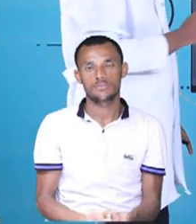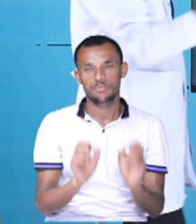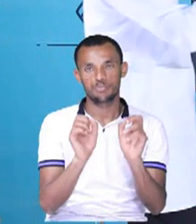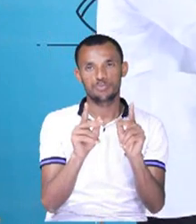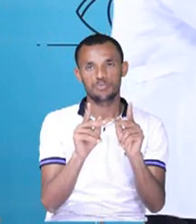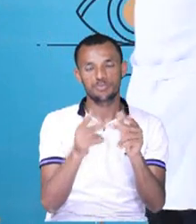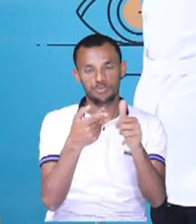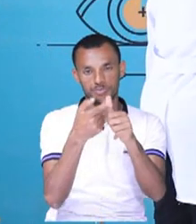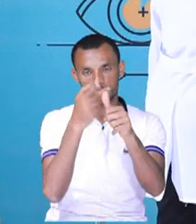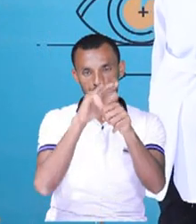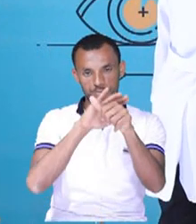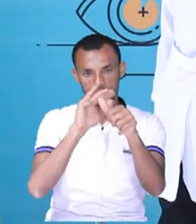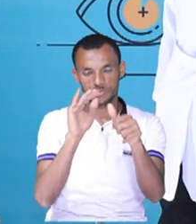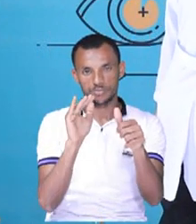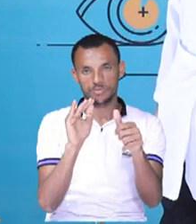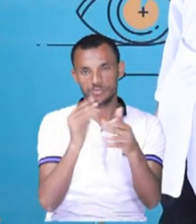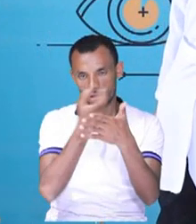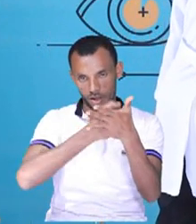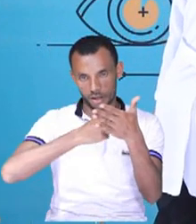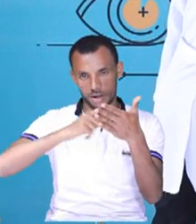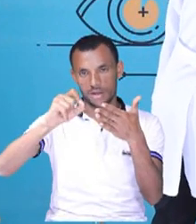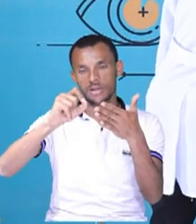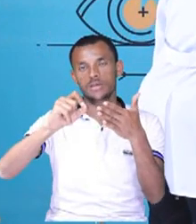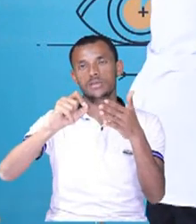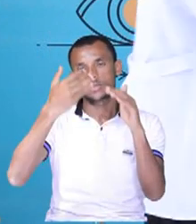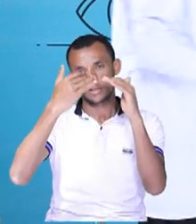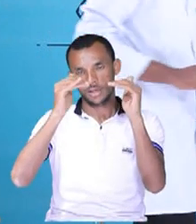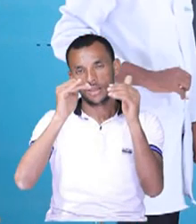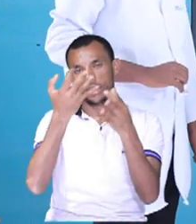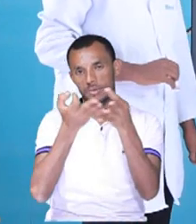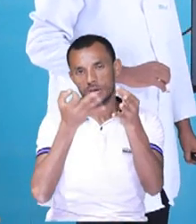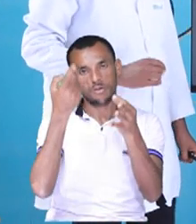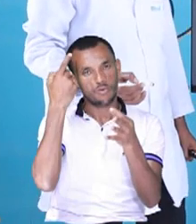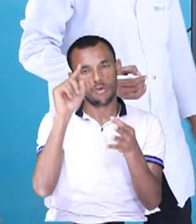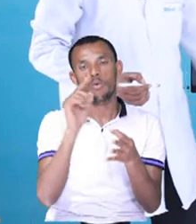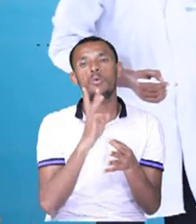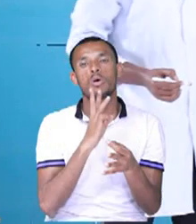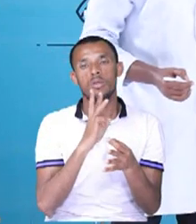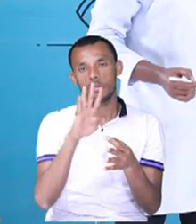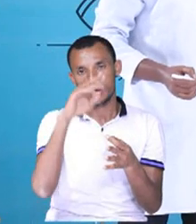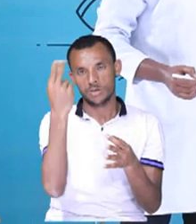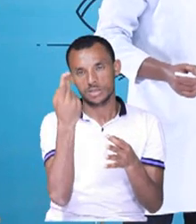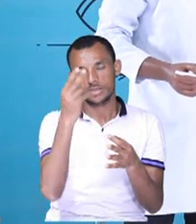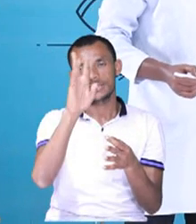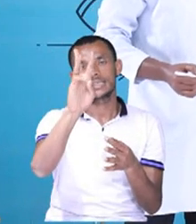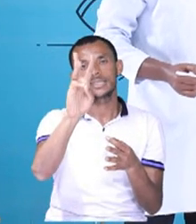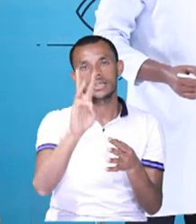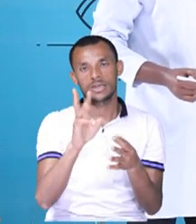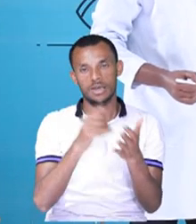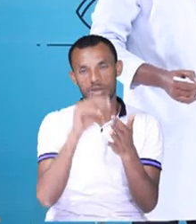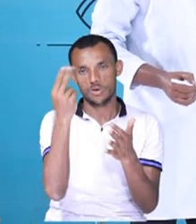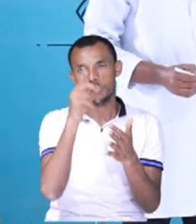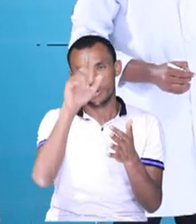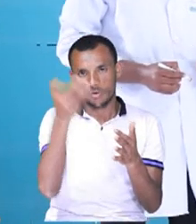Okay. First, write the rate expressions for water by using coefficient 6. It uses what?